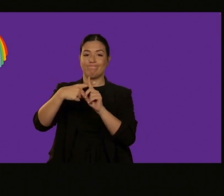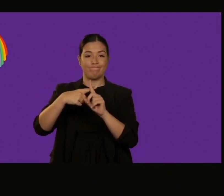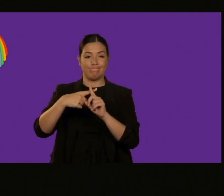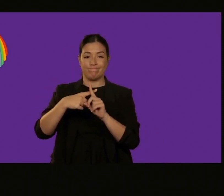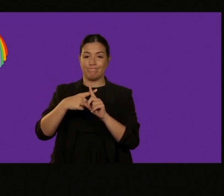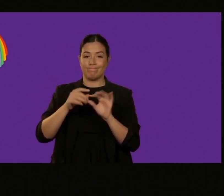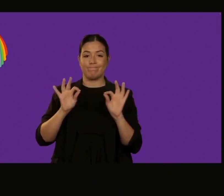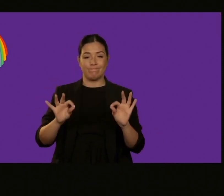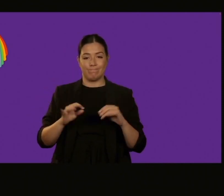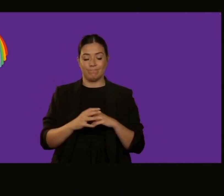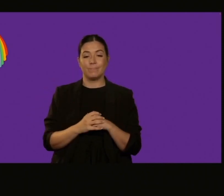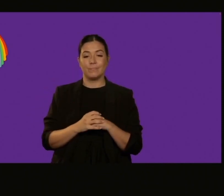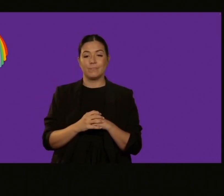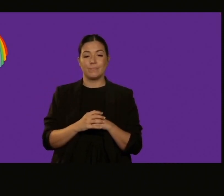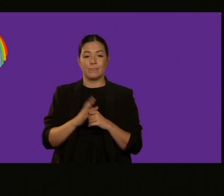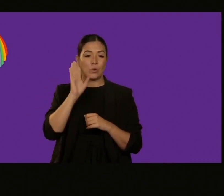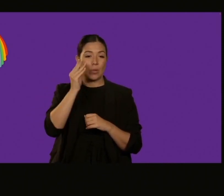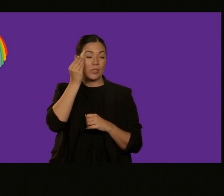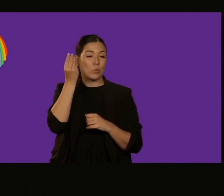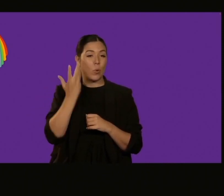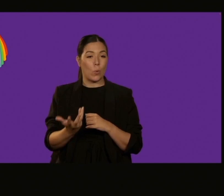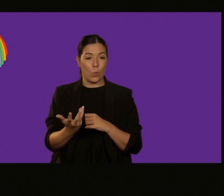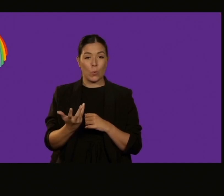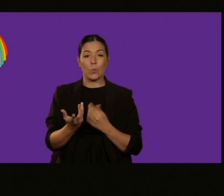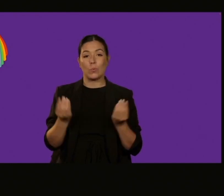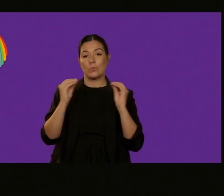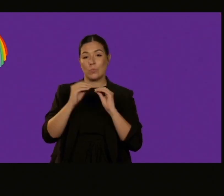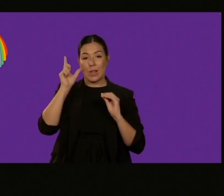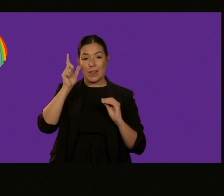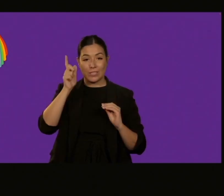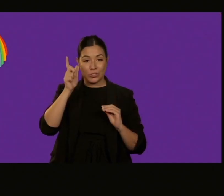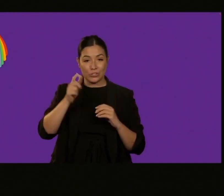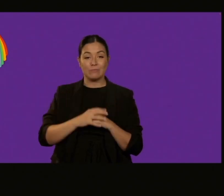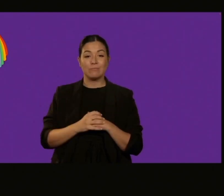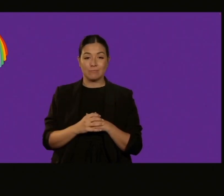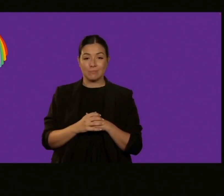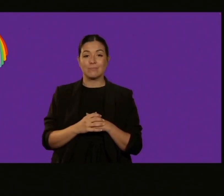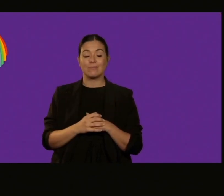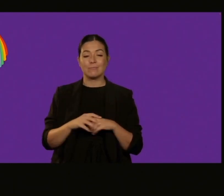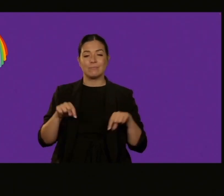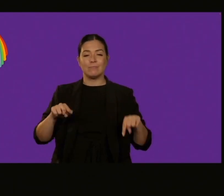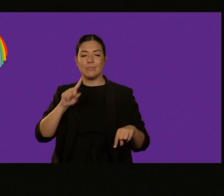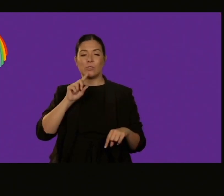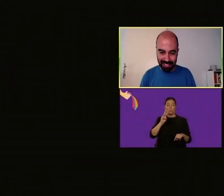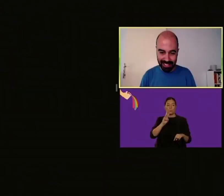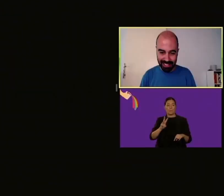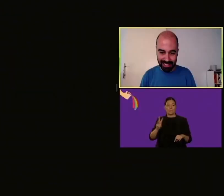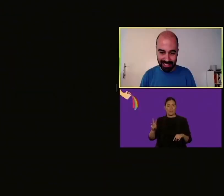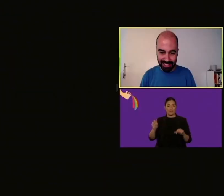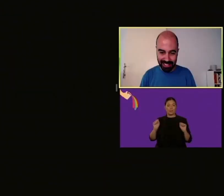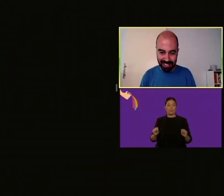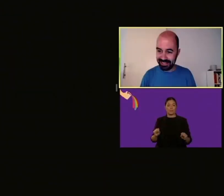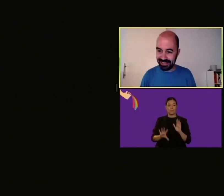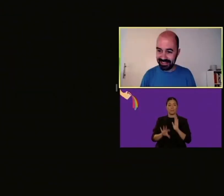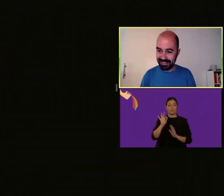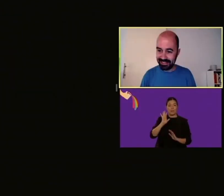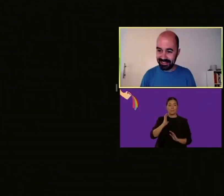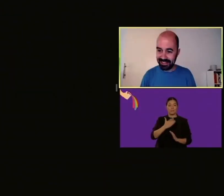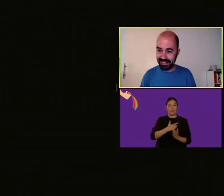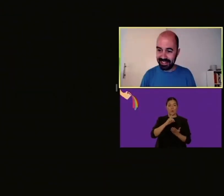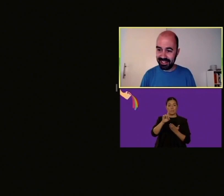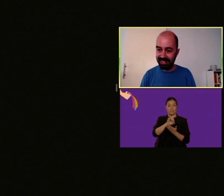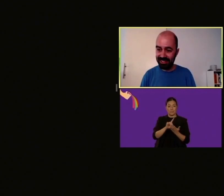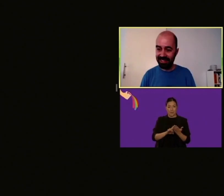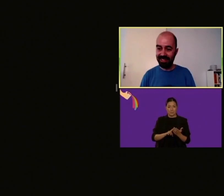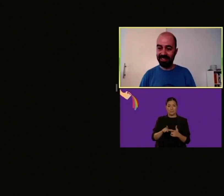UdiGitalEdu Research Group. And now we will continue with him. Good afternoon. I'm going to